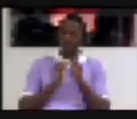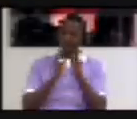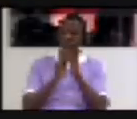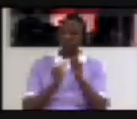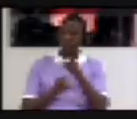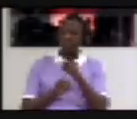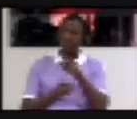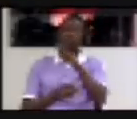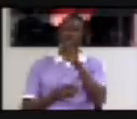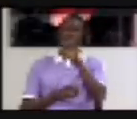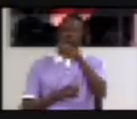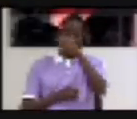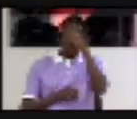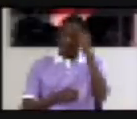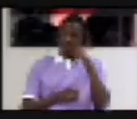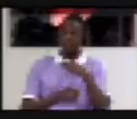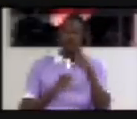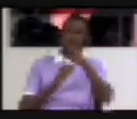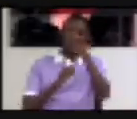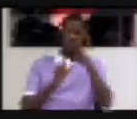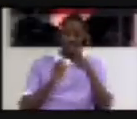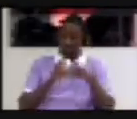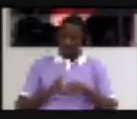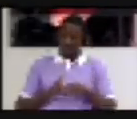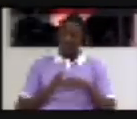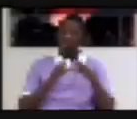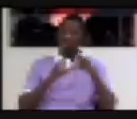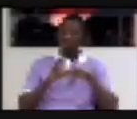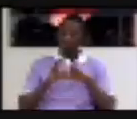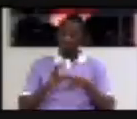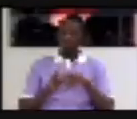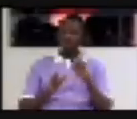What stance did you take usually at the National Assembly?